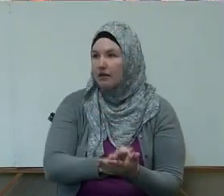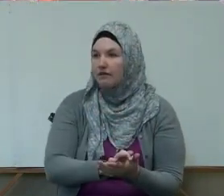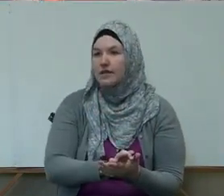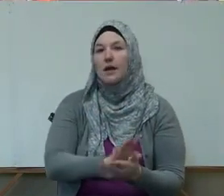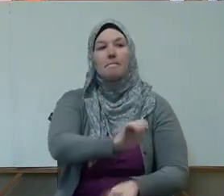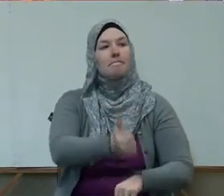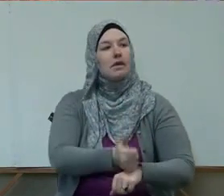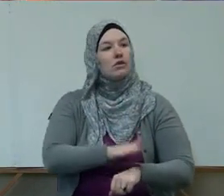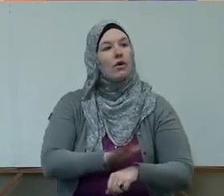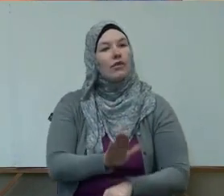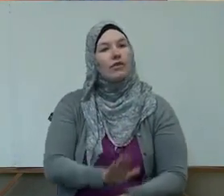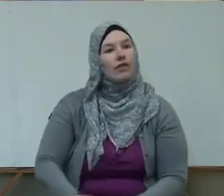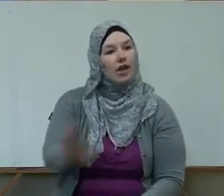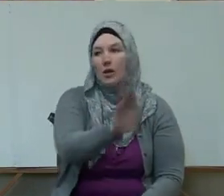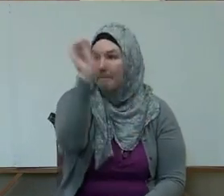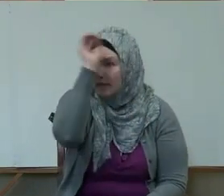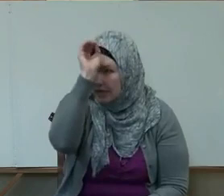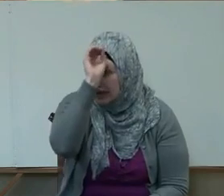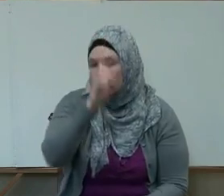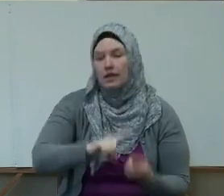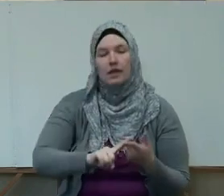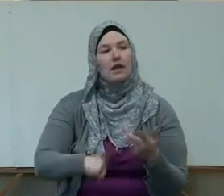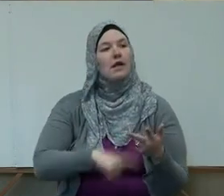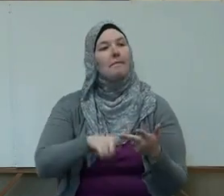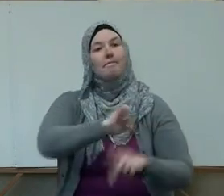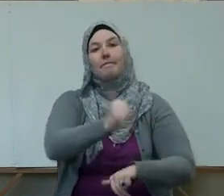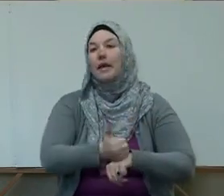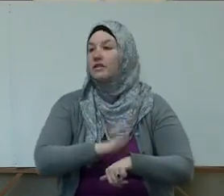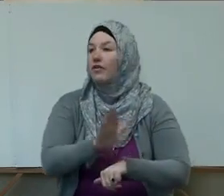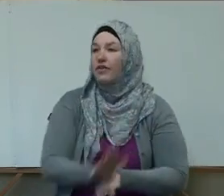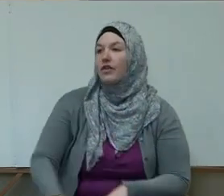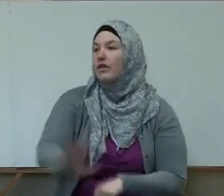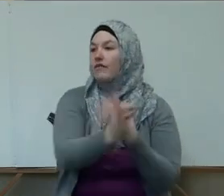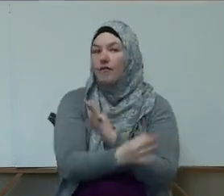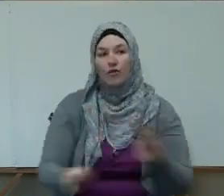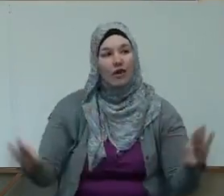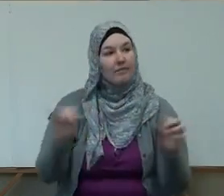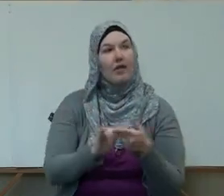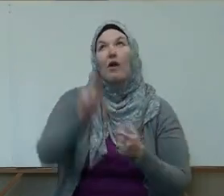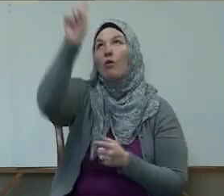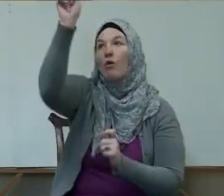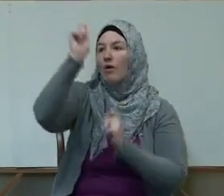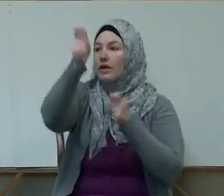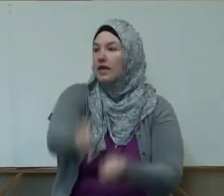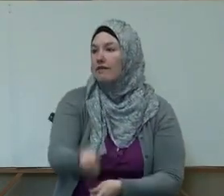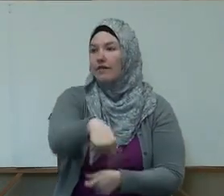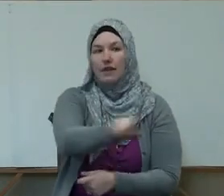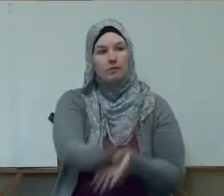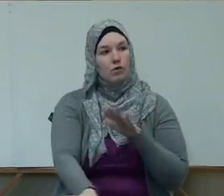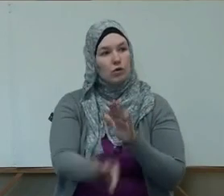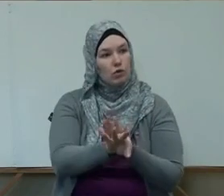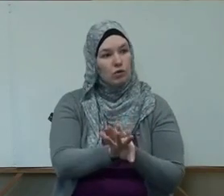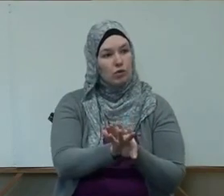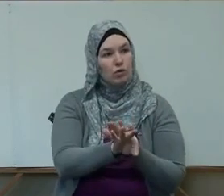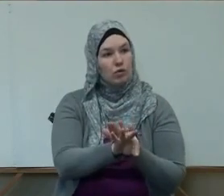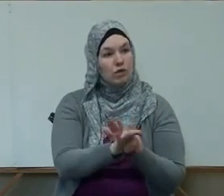on their opinion, based on their freedom that Allah has given them to choose right